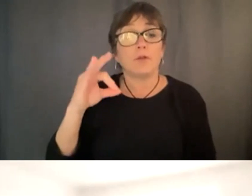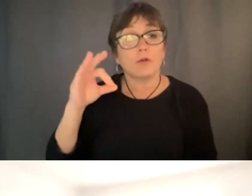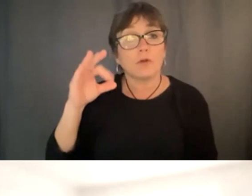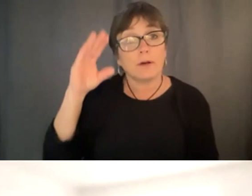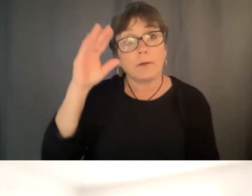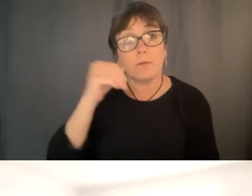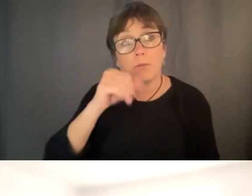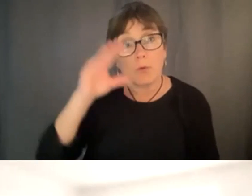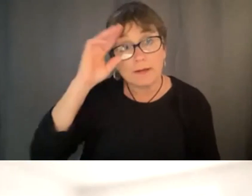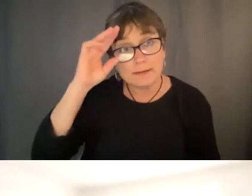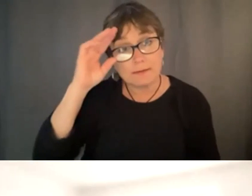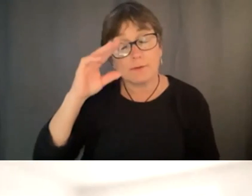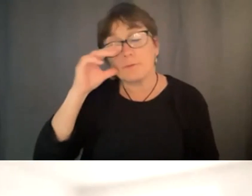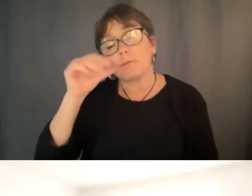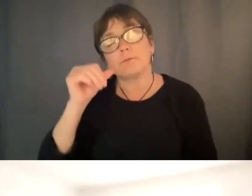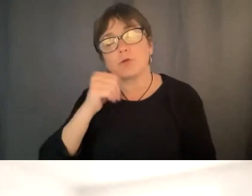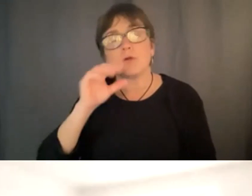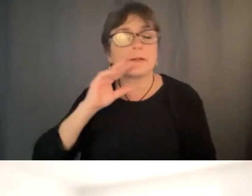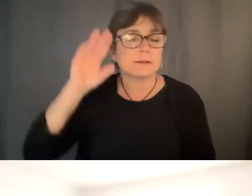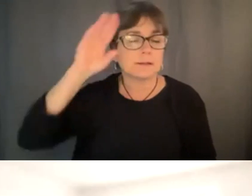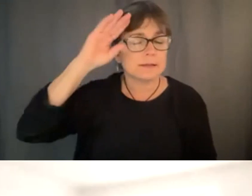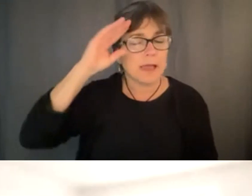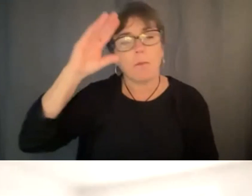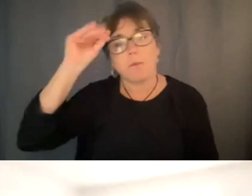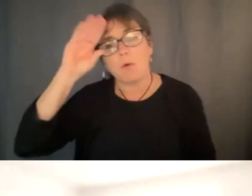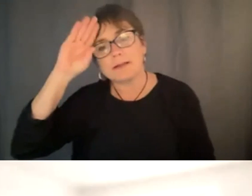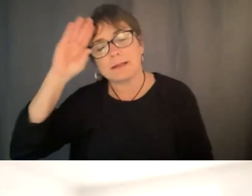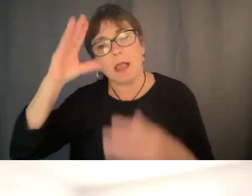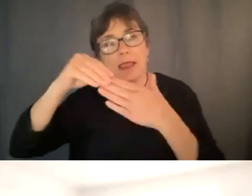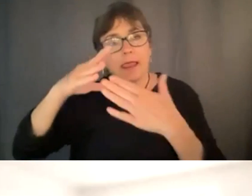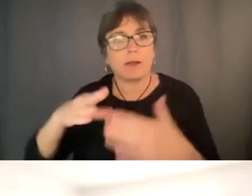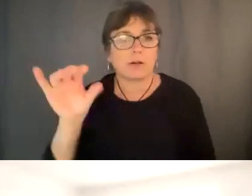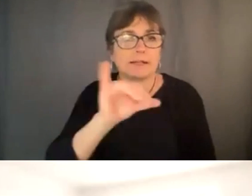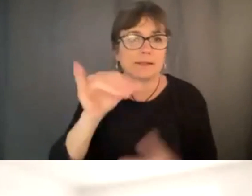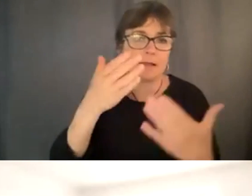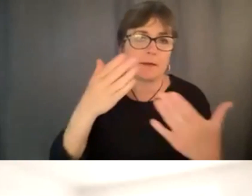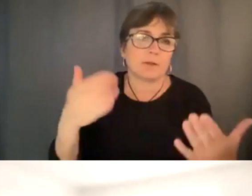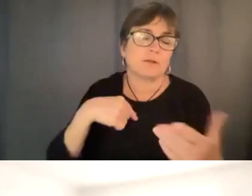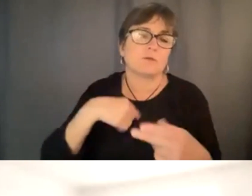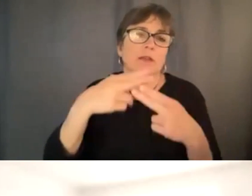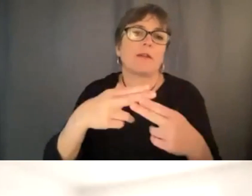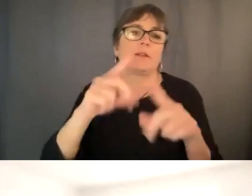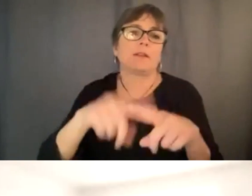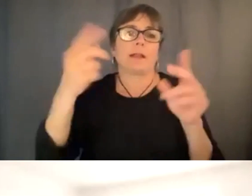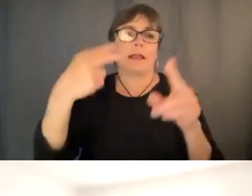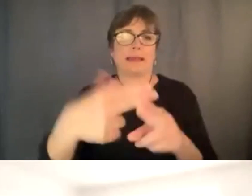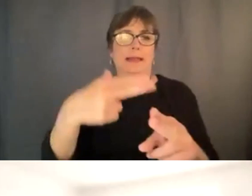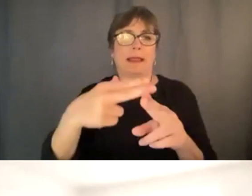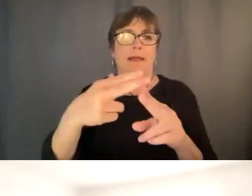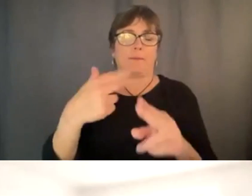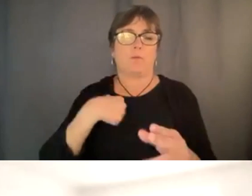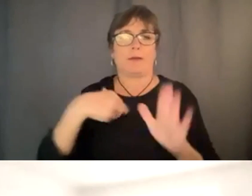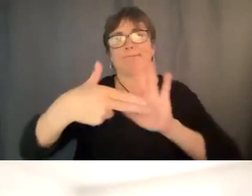or you're a part of the 4-H and you're a leader in that space, it's the same concept. We just call it adult allies. Right. That's